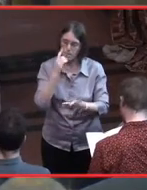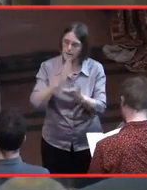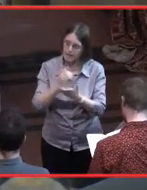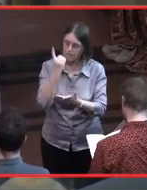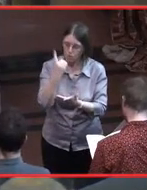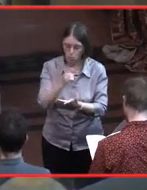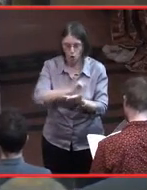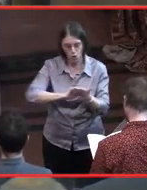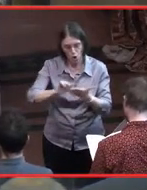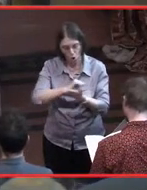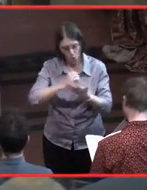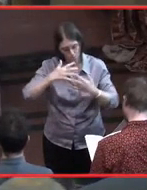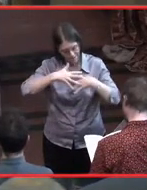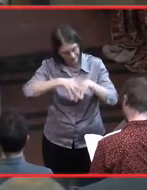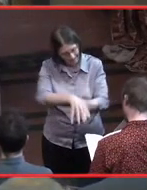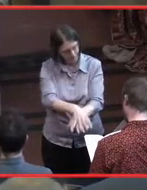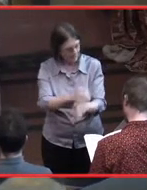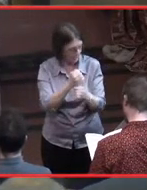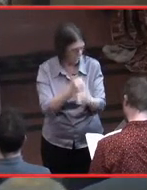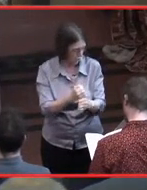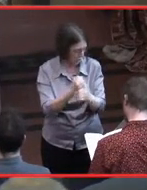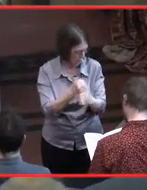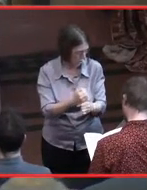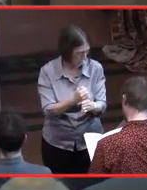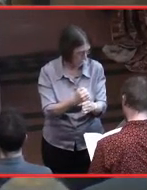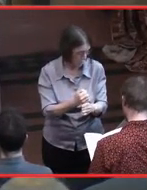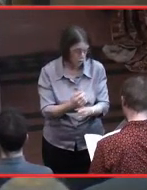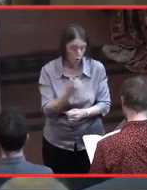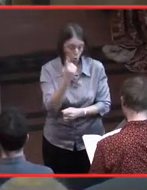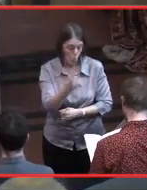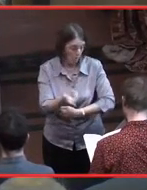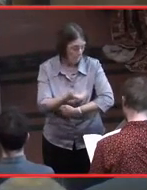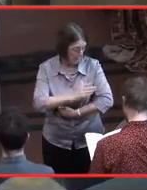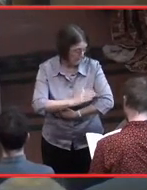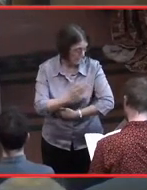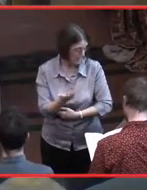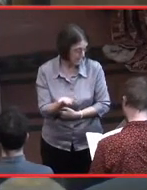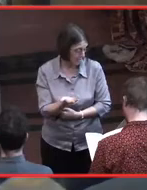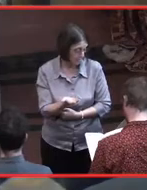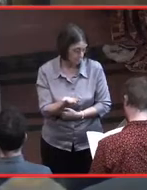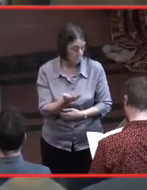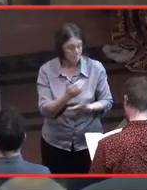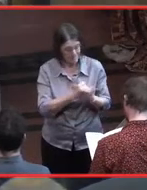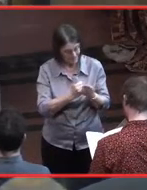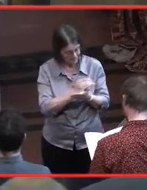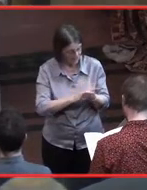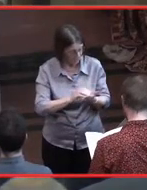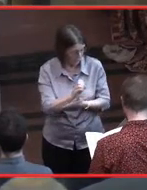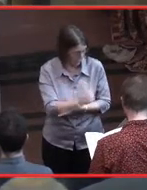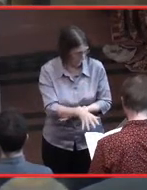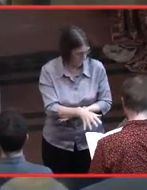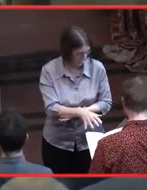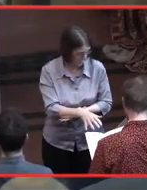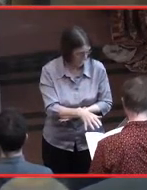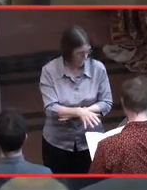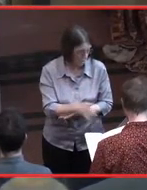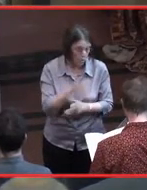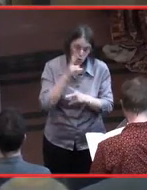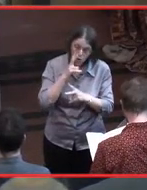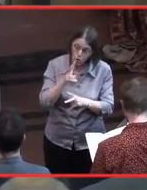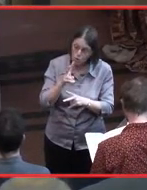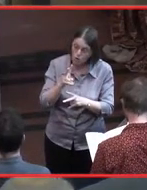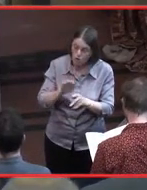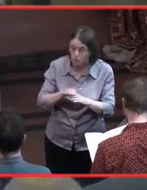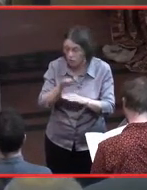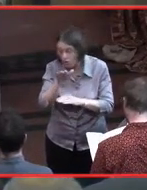apostolic church. We acknowledge one baptism for the forgiveness of sins. We look for the resurrection of the